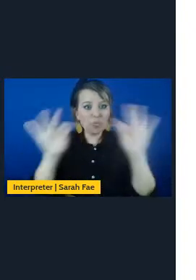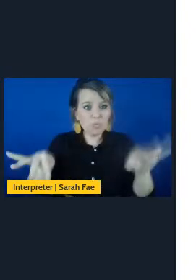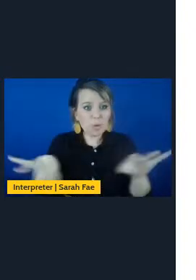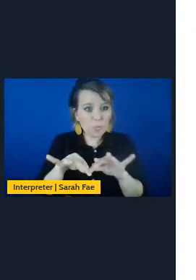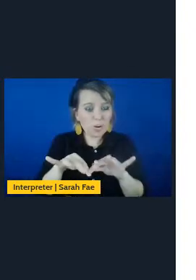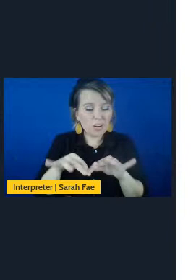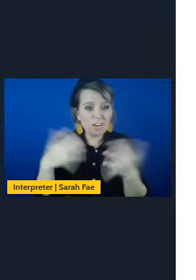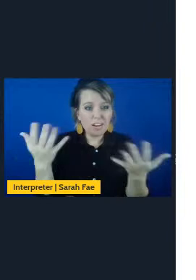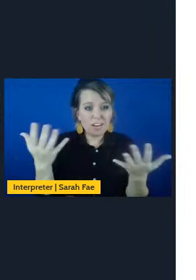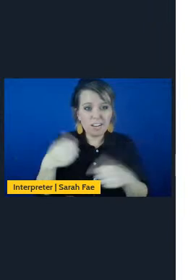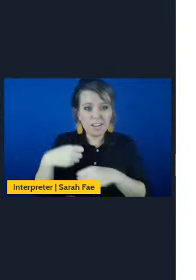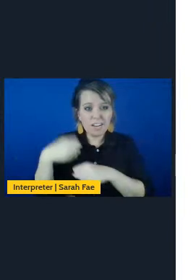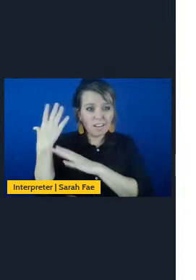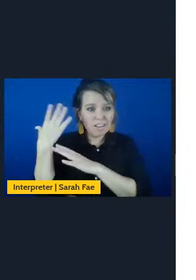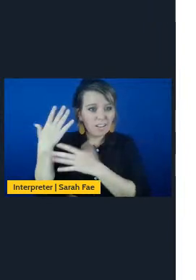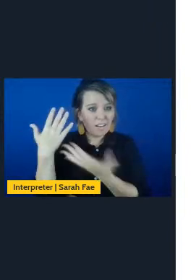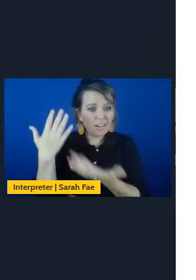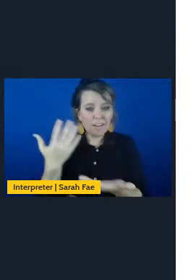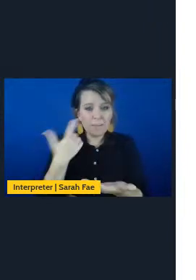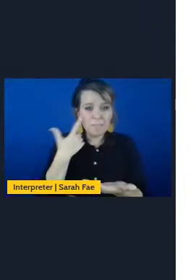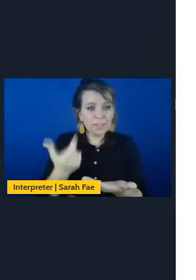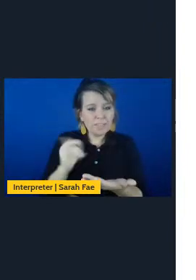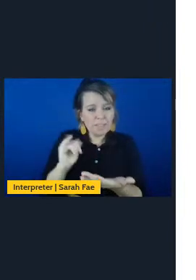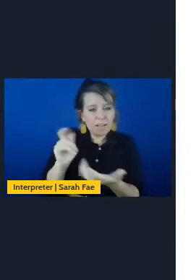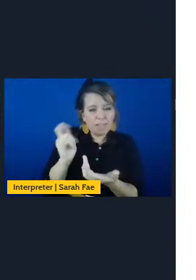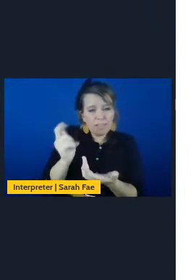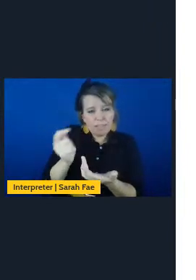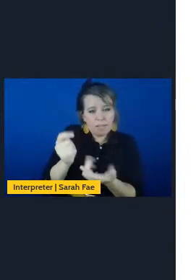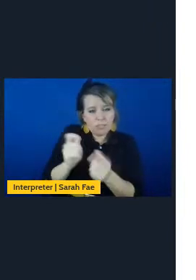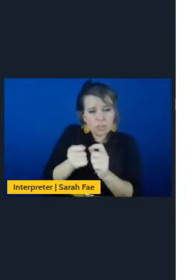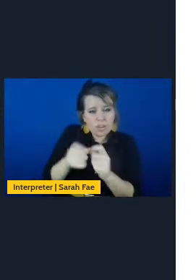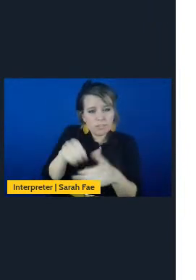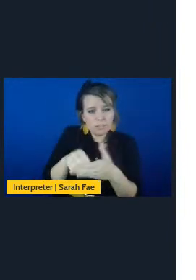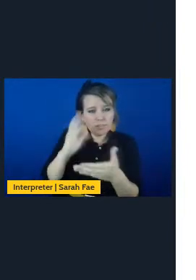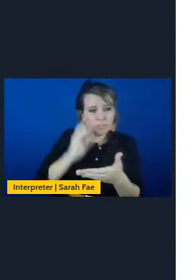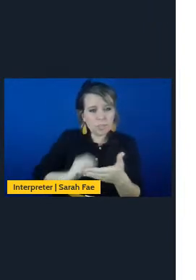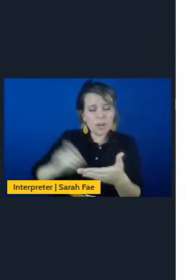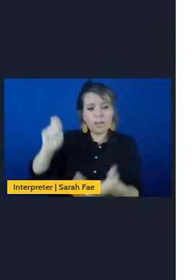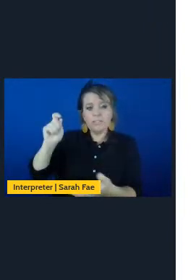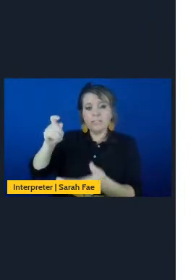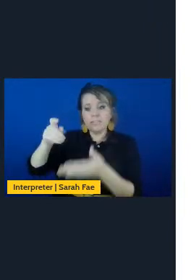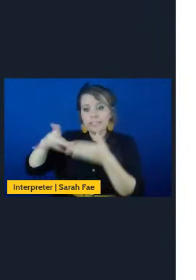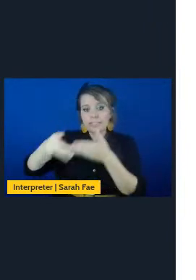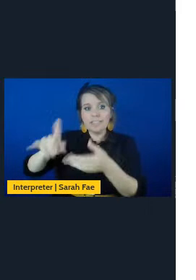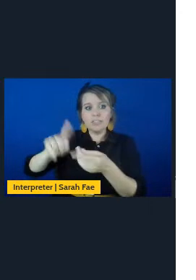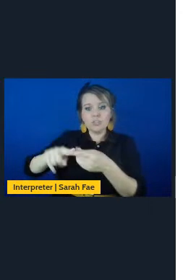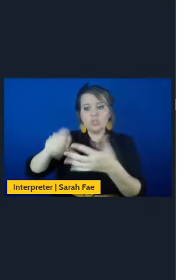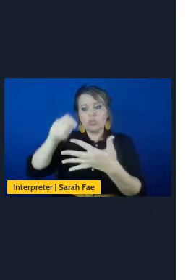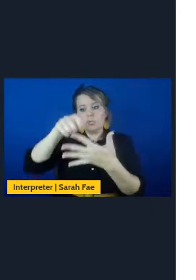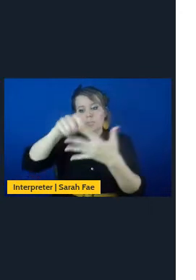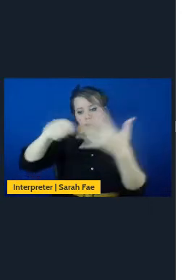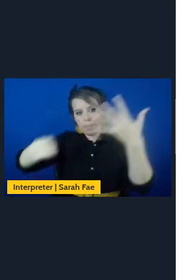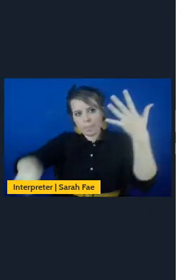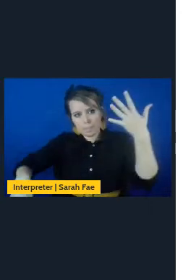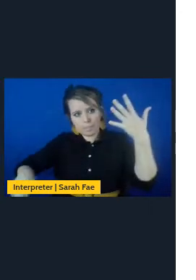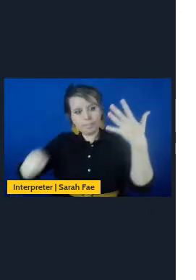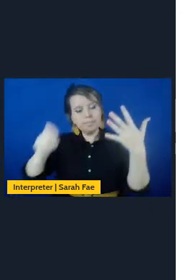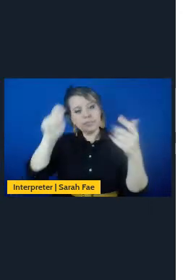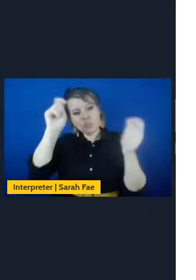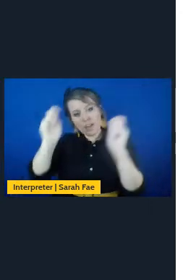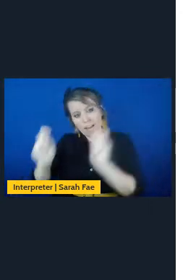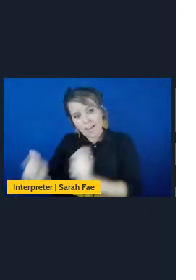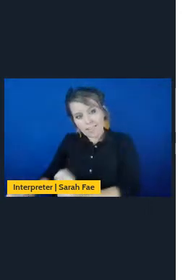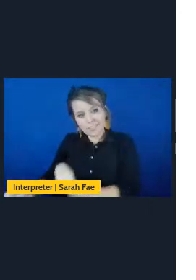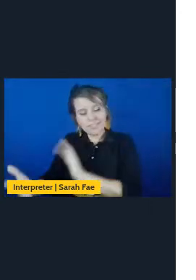Because that little change in the experience can lead to quite a few changes in the technology. And that's